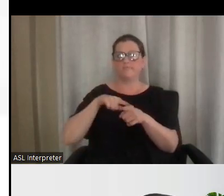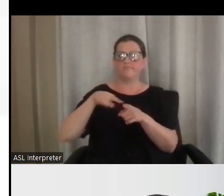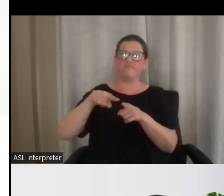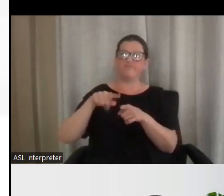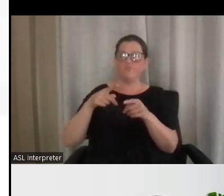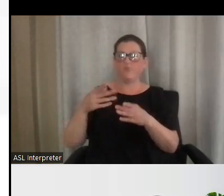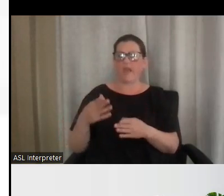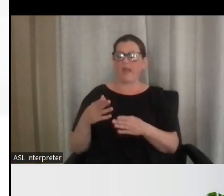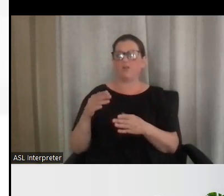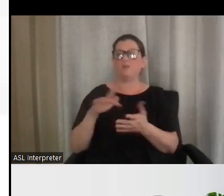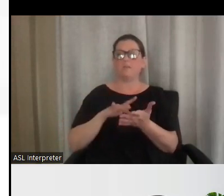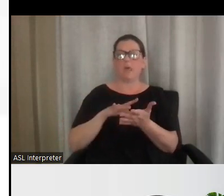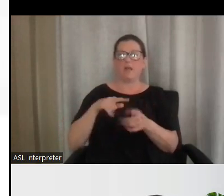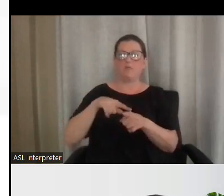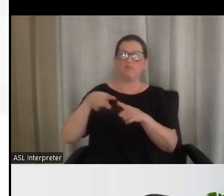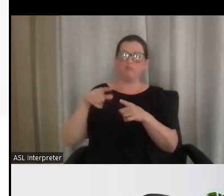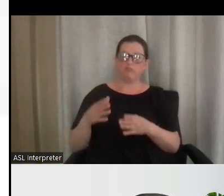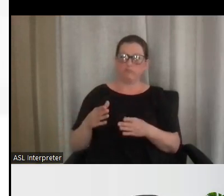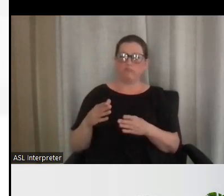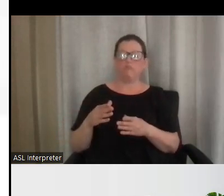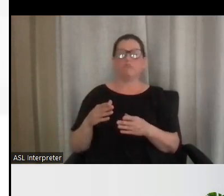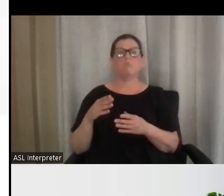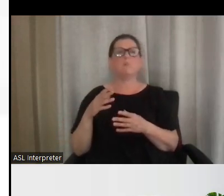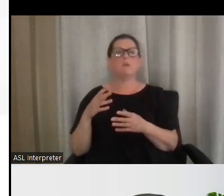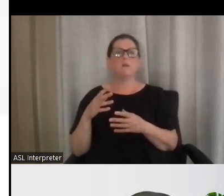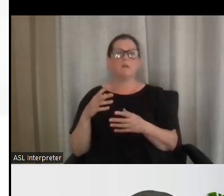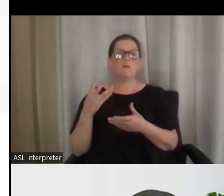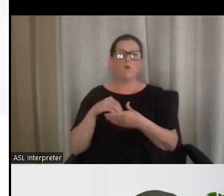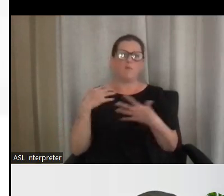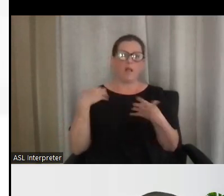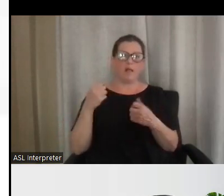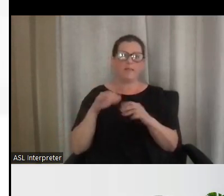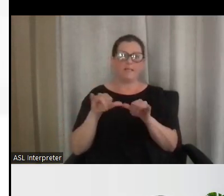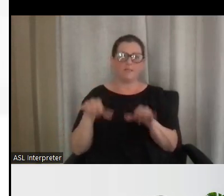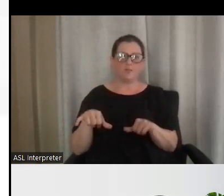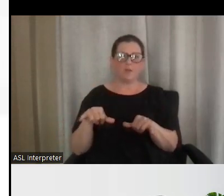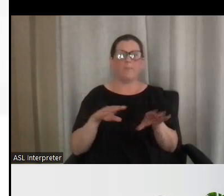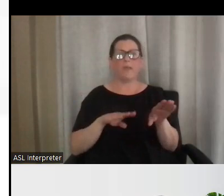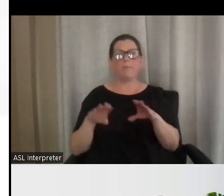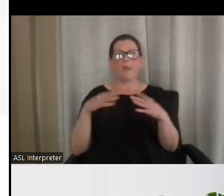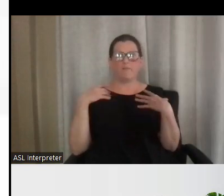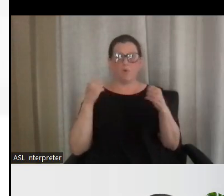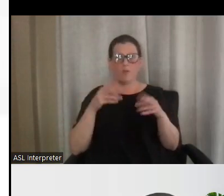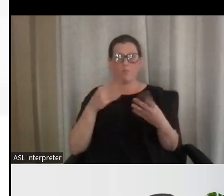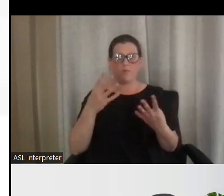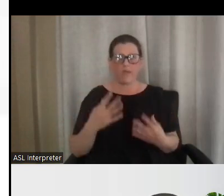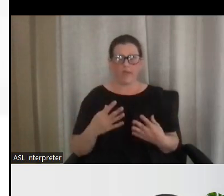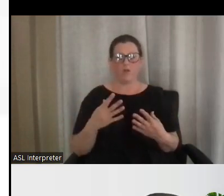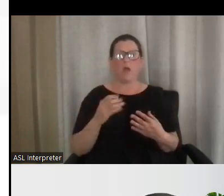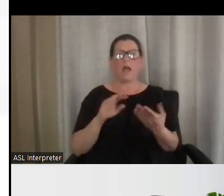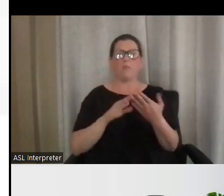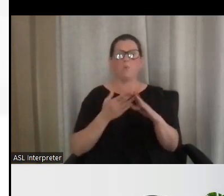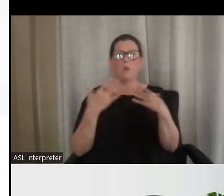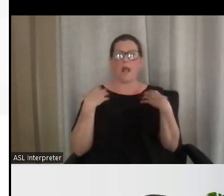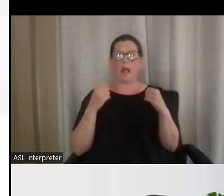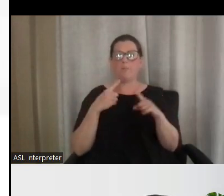medical providers in specialty healthcare settings and large health systems, behavioral health providers, and community health